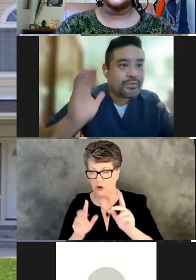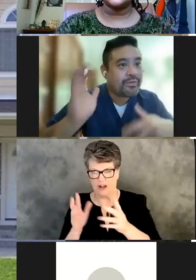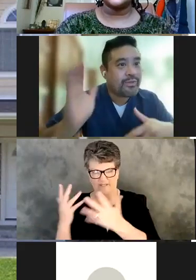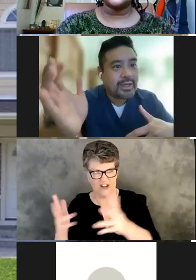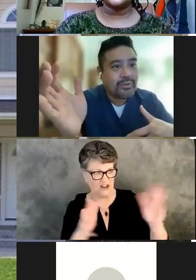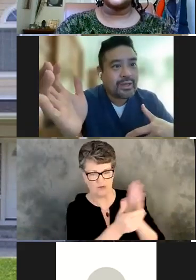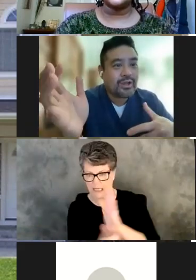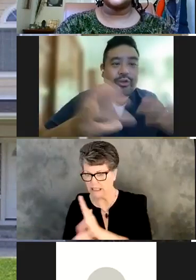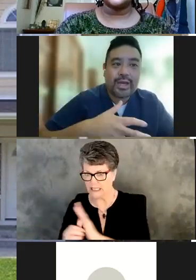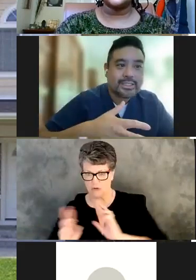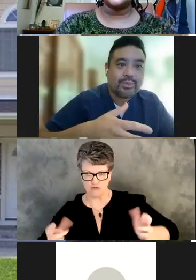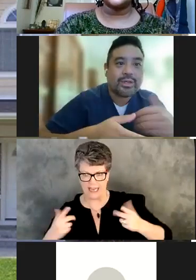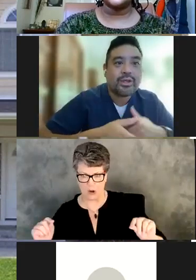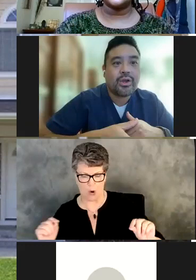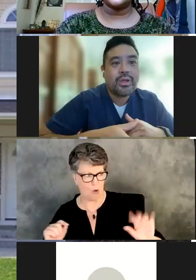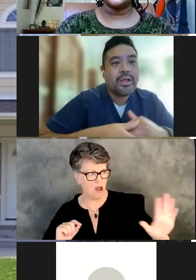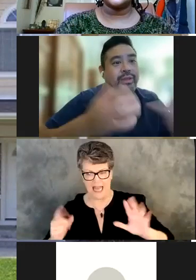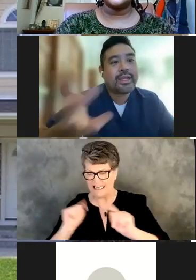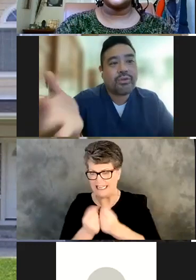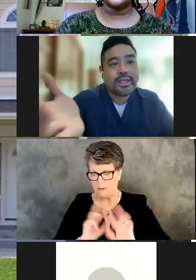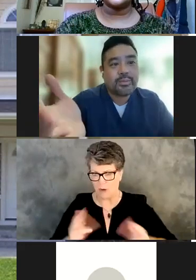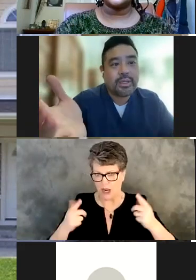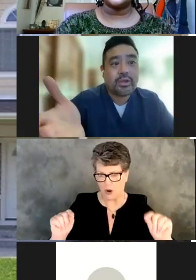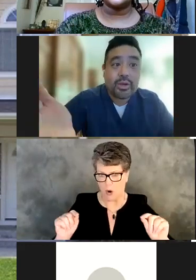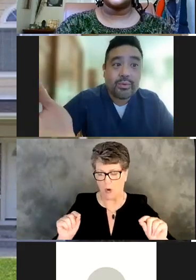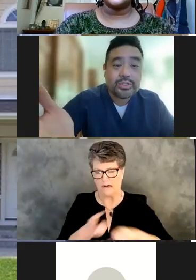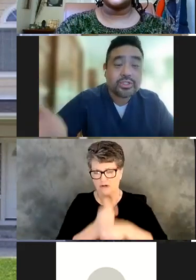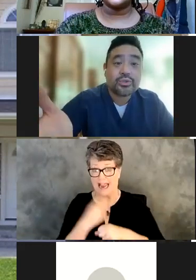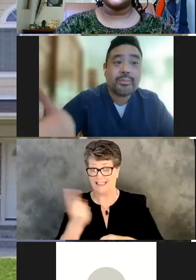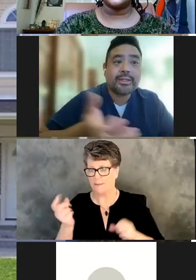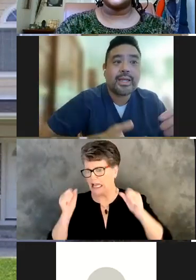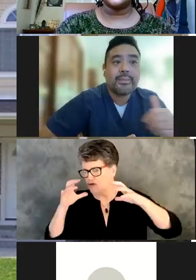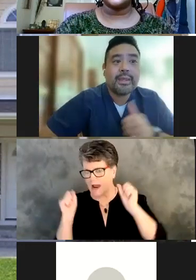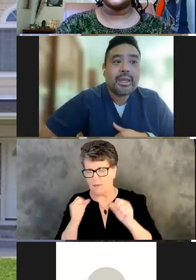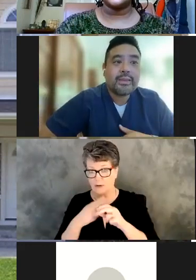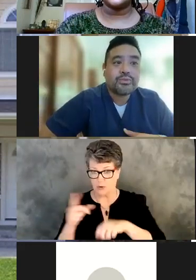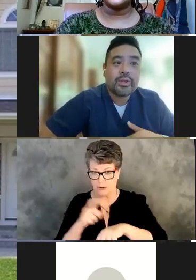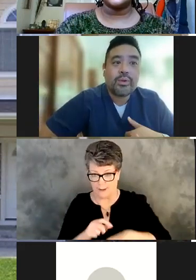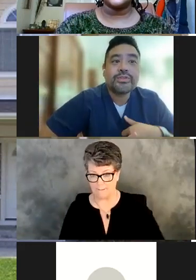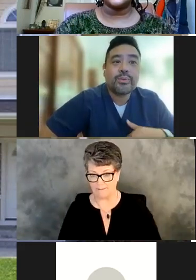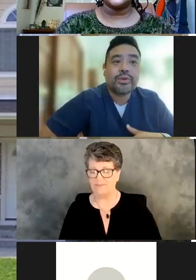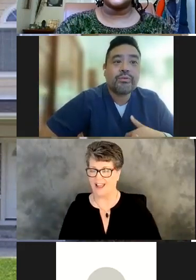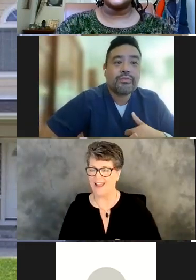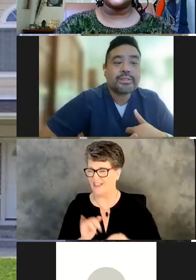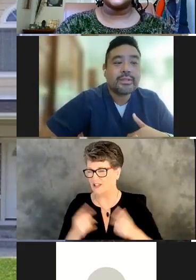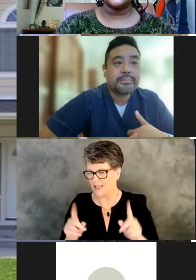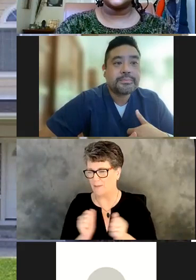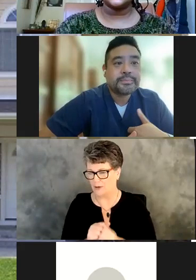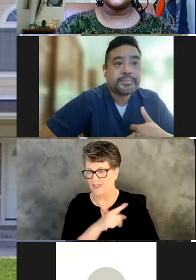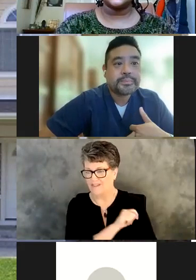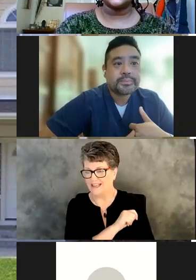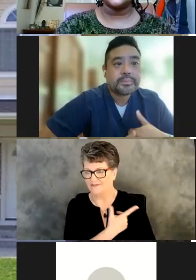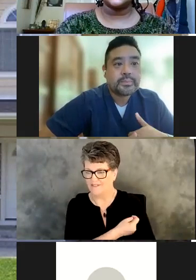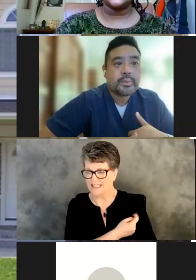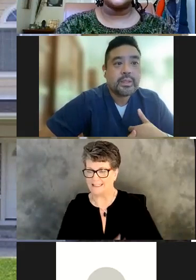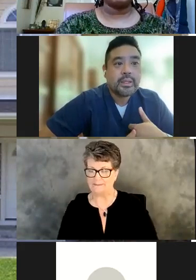to go, you've got the money ready to go, you've got a team ready to go, they can create something incredible in just a short amount of time. And that's really what we've seen with the COVID vaccine.